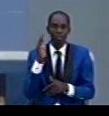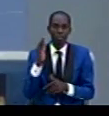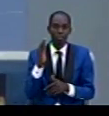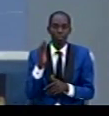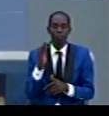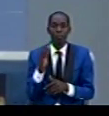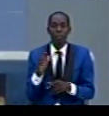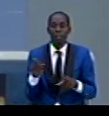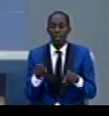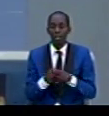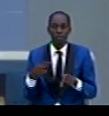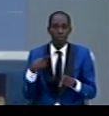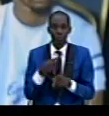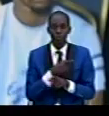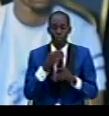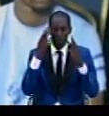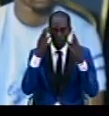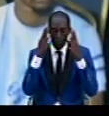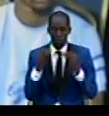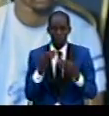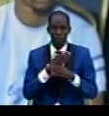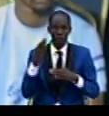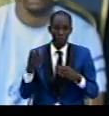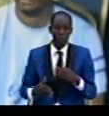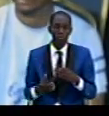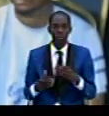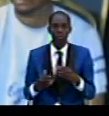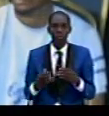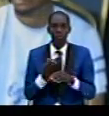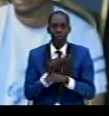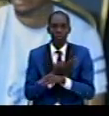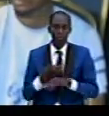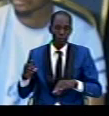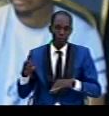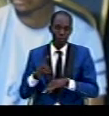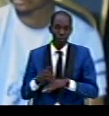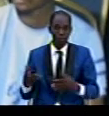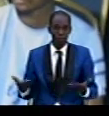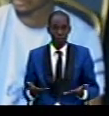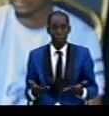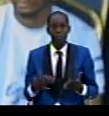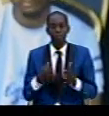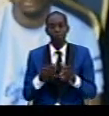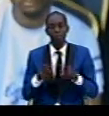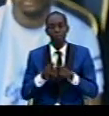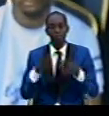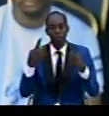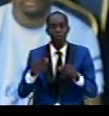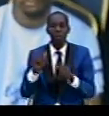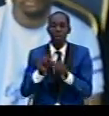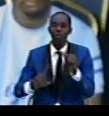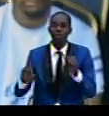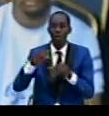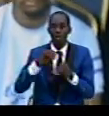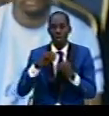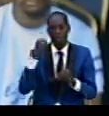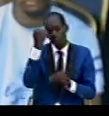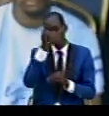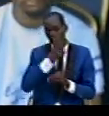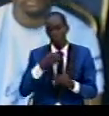here, several persons are experiencing total freedom across Africa, all the way from Scotland,